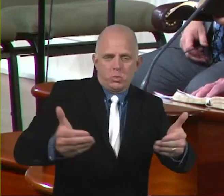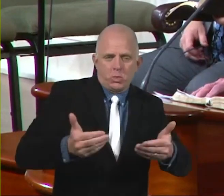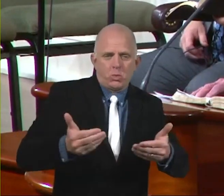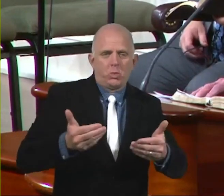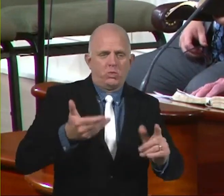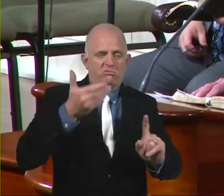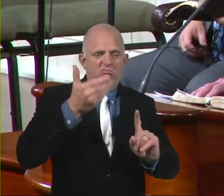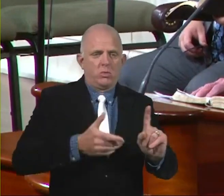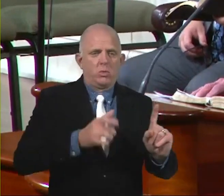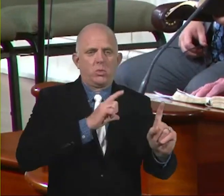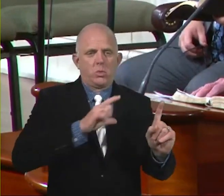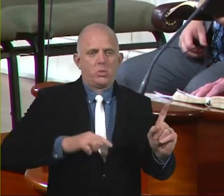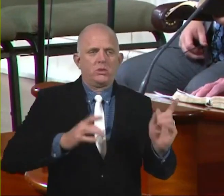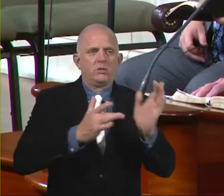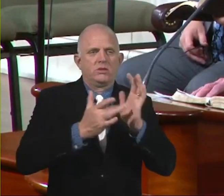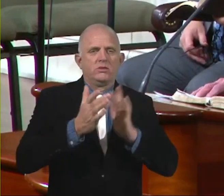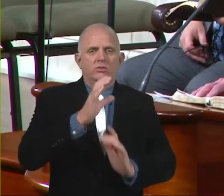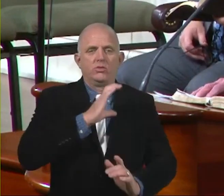Christ.